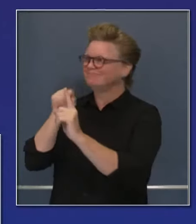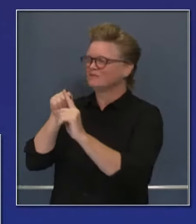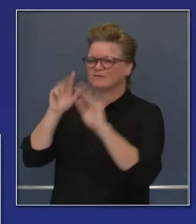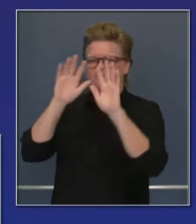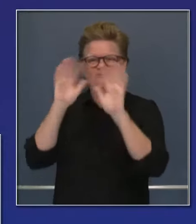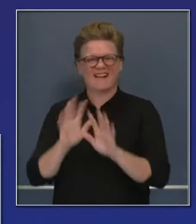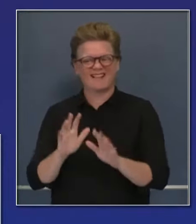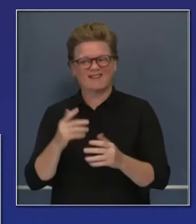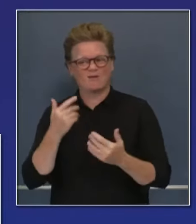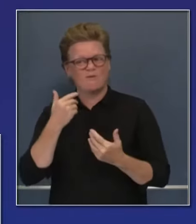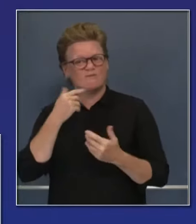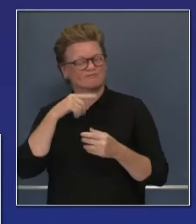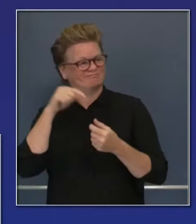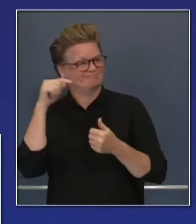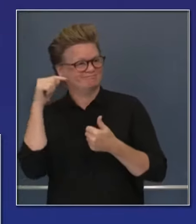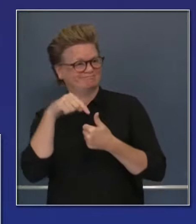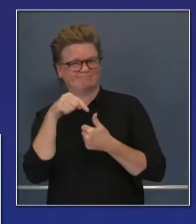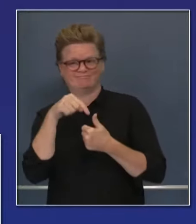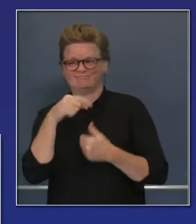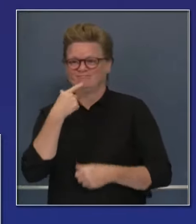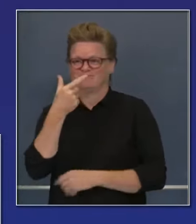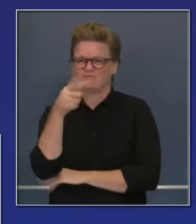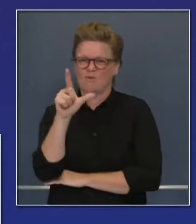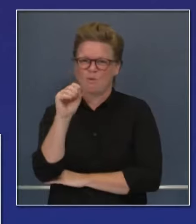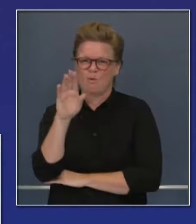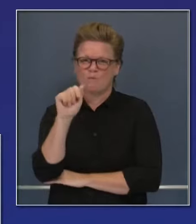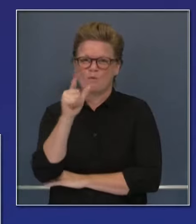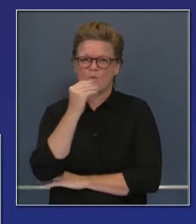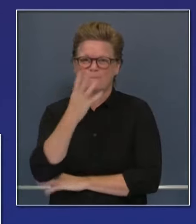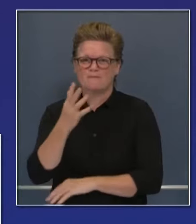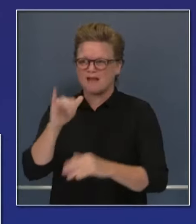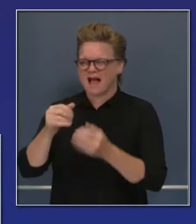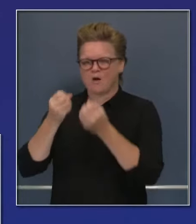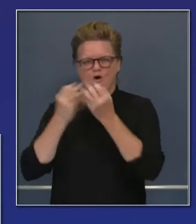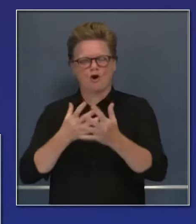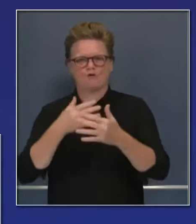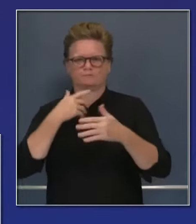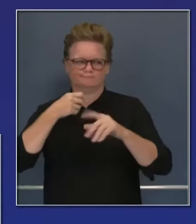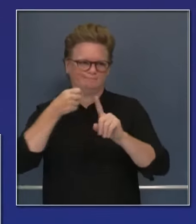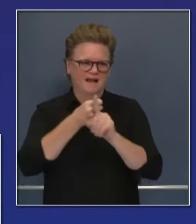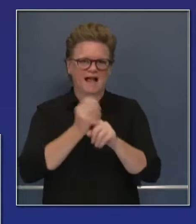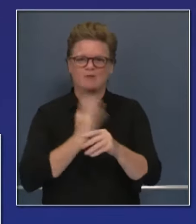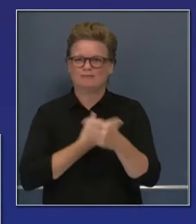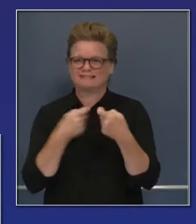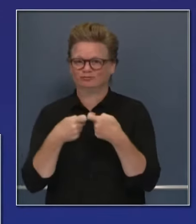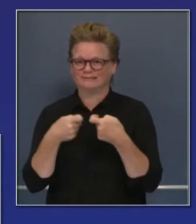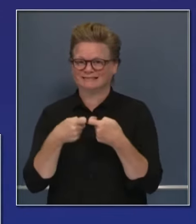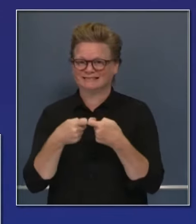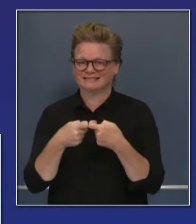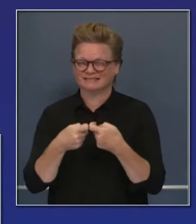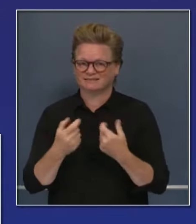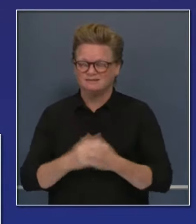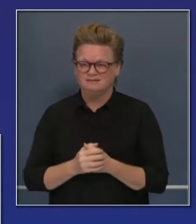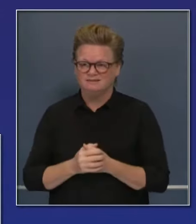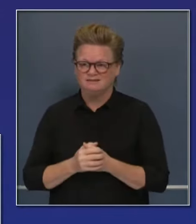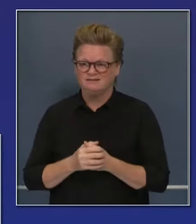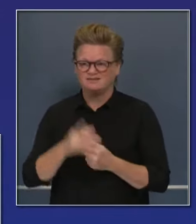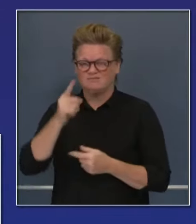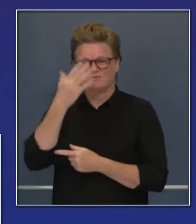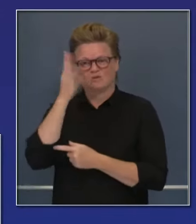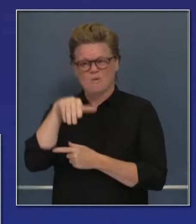energy supply, energy use. You may recall a few weeks back I noted, as it relates